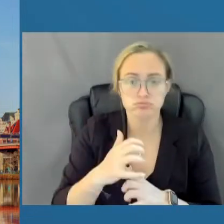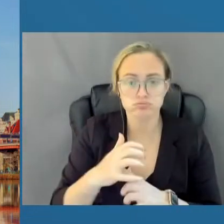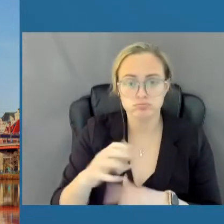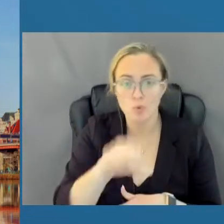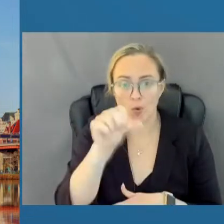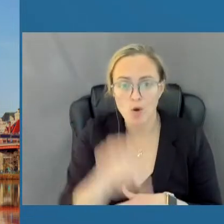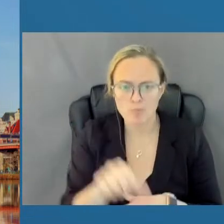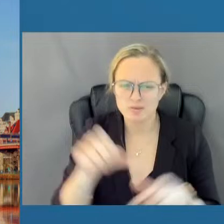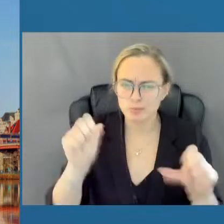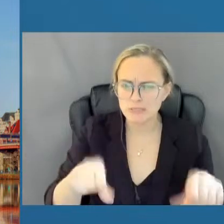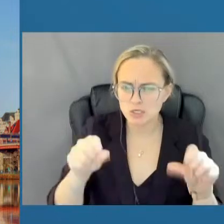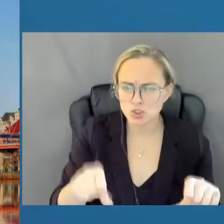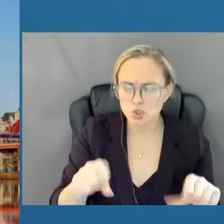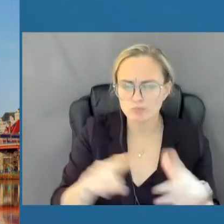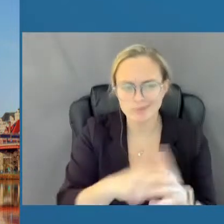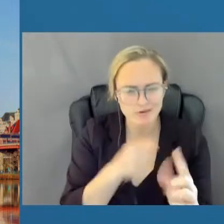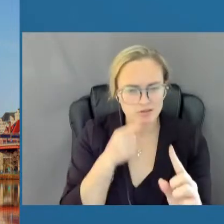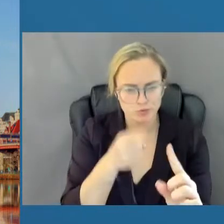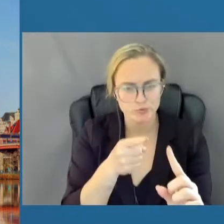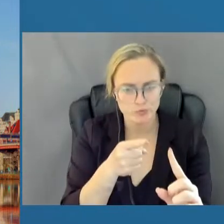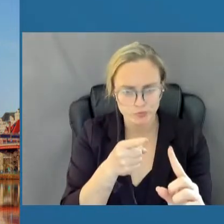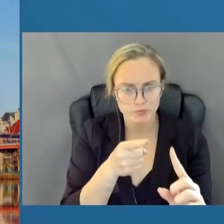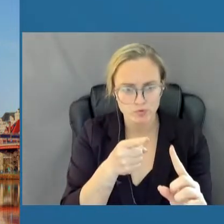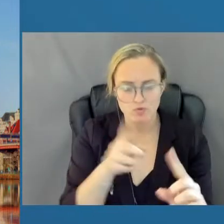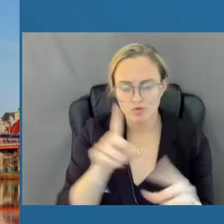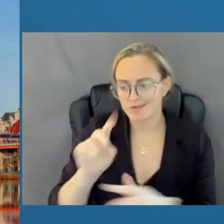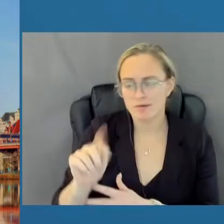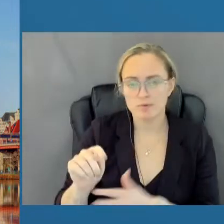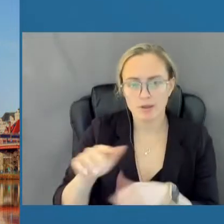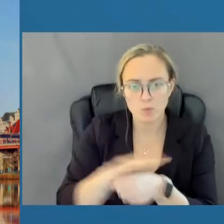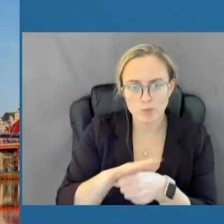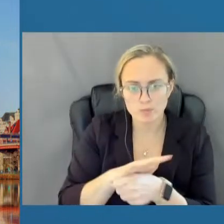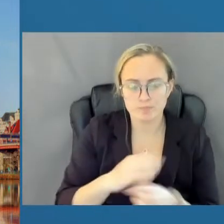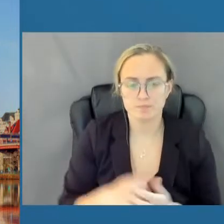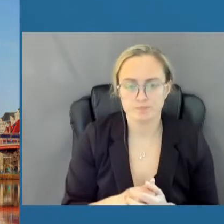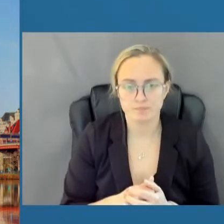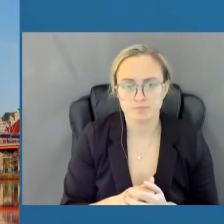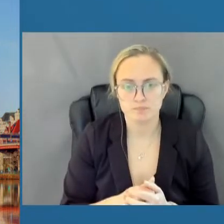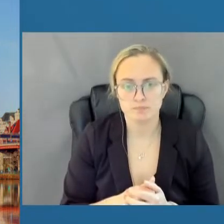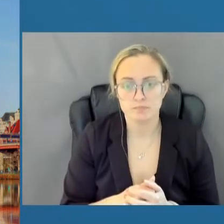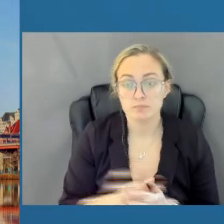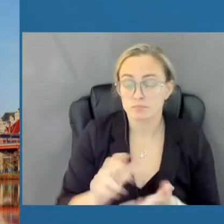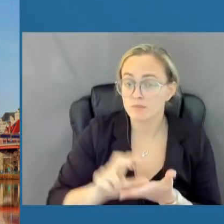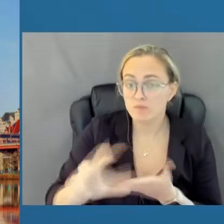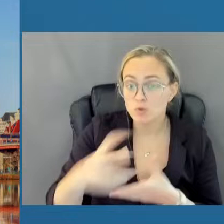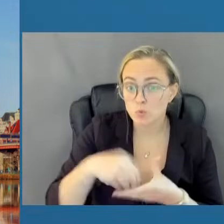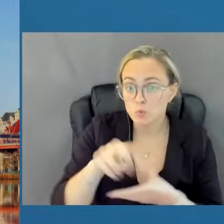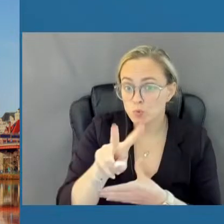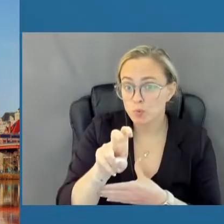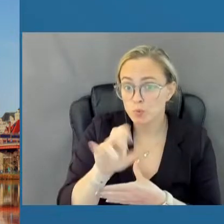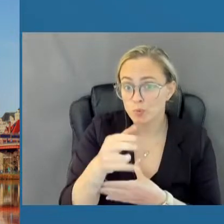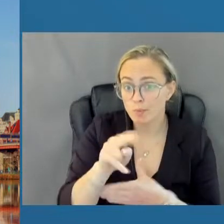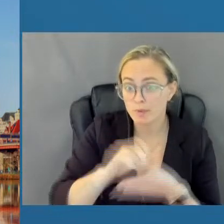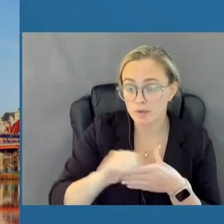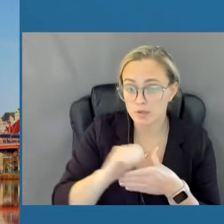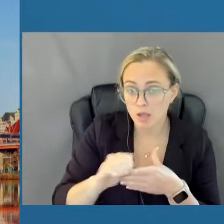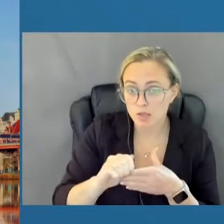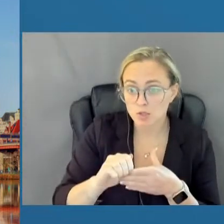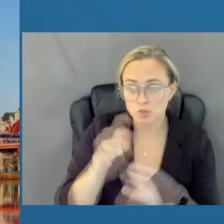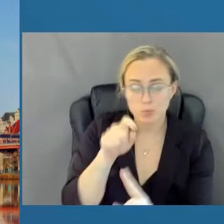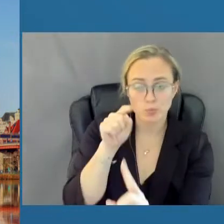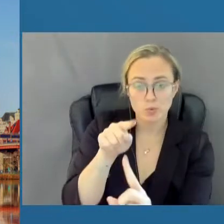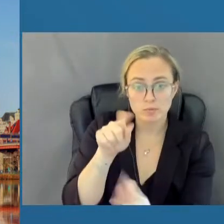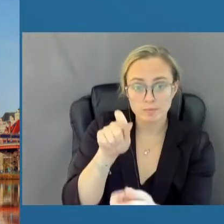initiative to revitalize the downtown core. This transformative investment includes $200 million to targeted